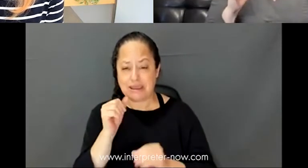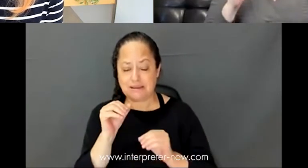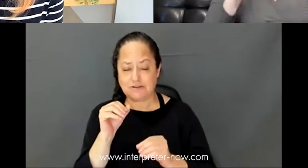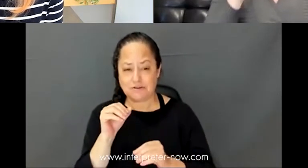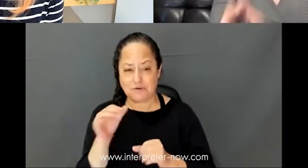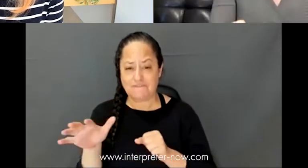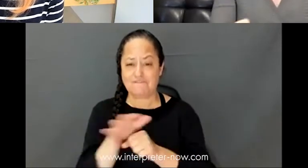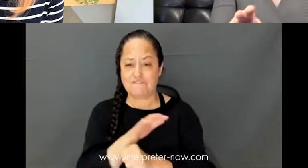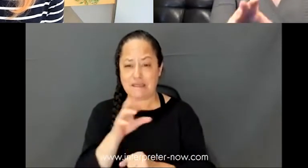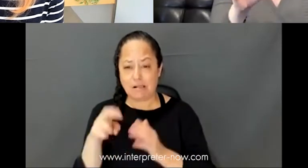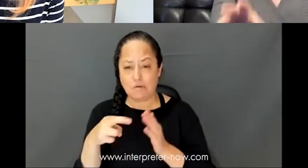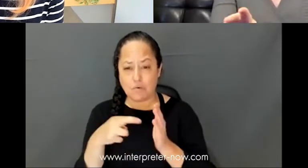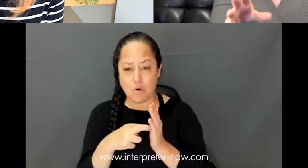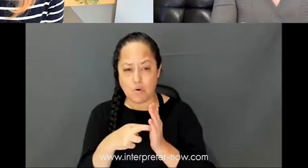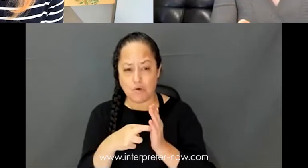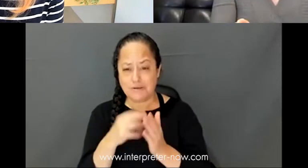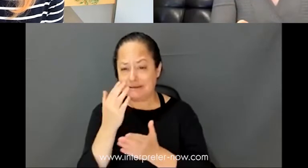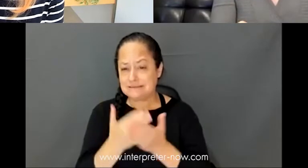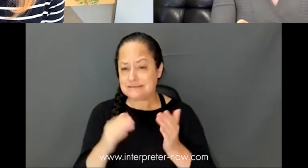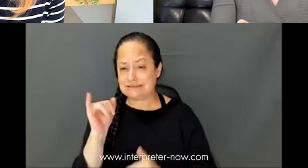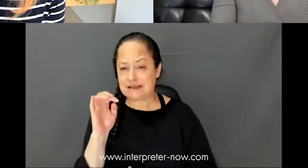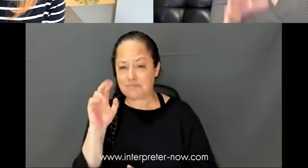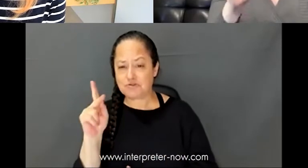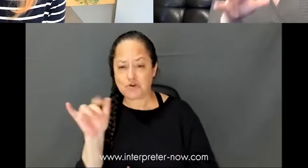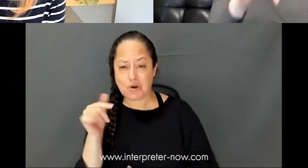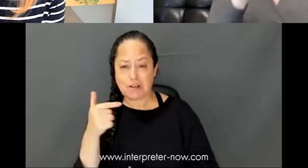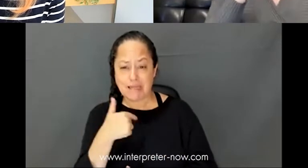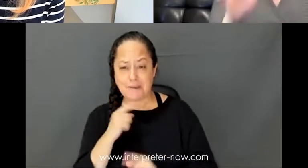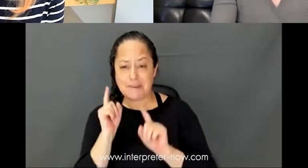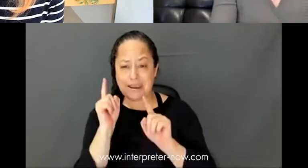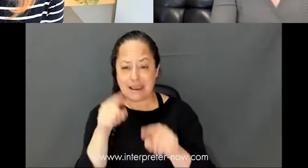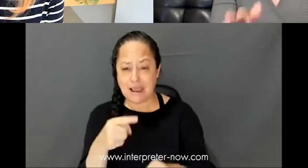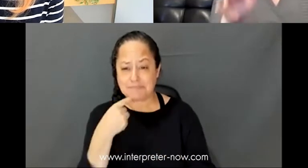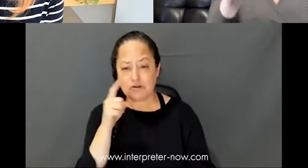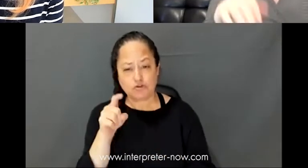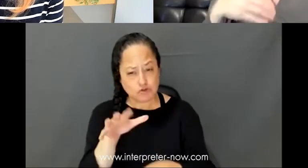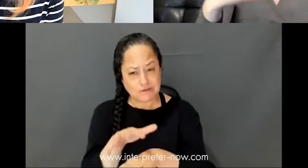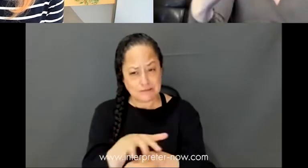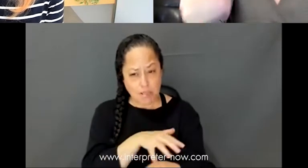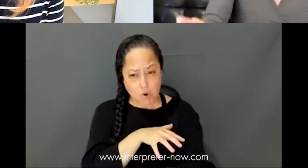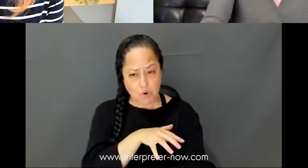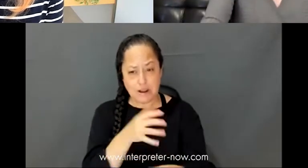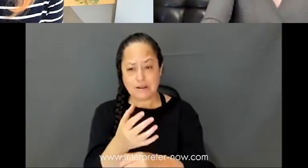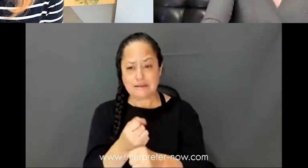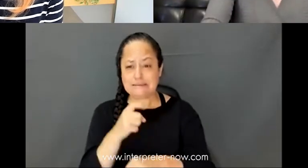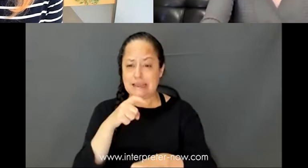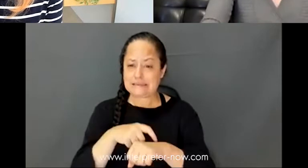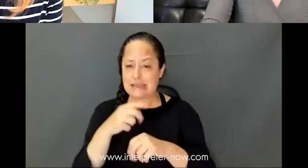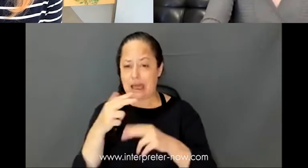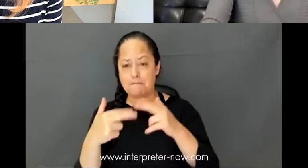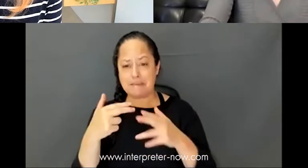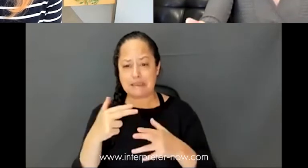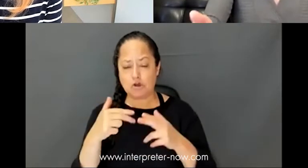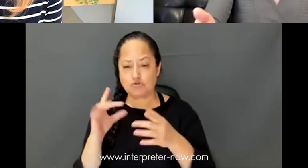And some jerk like me comes along and says, you should slow down, take time, build relationships